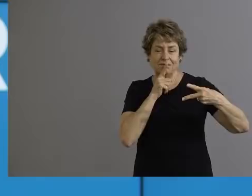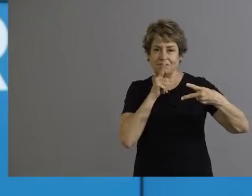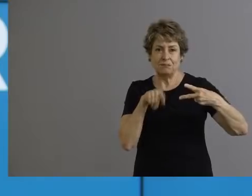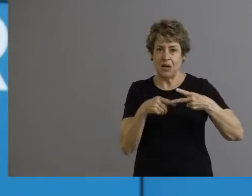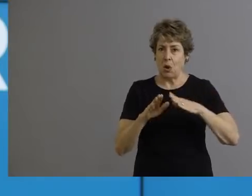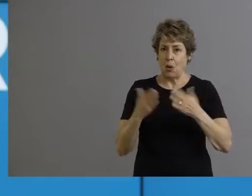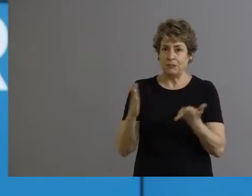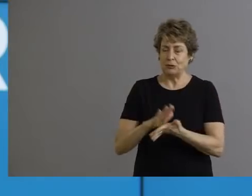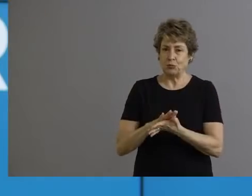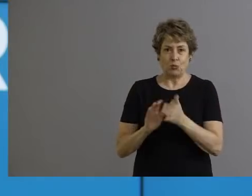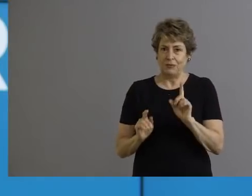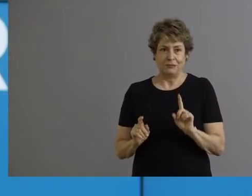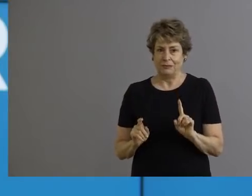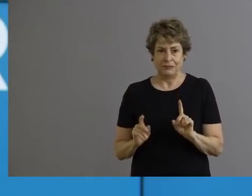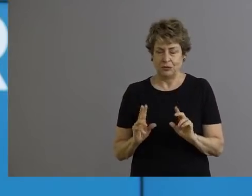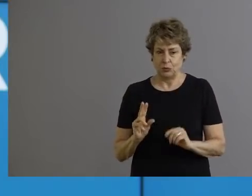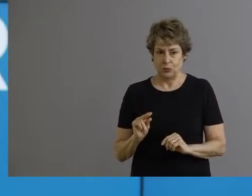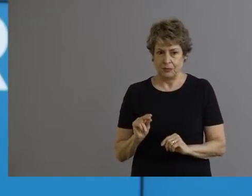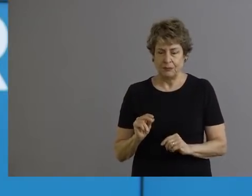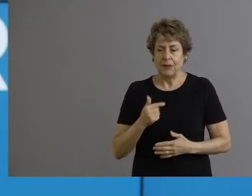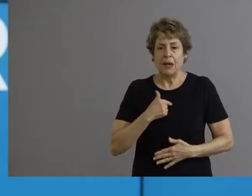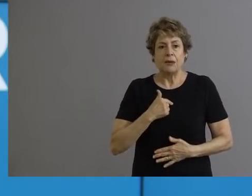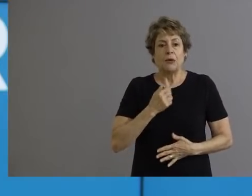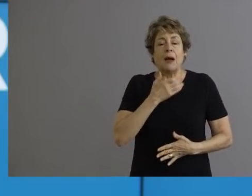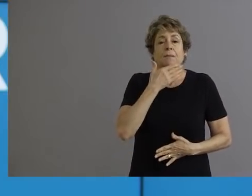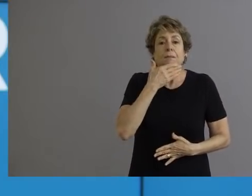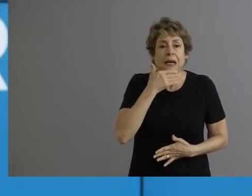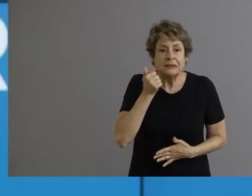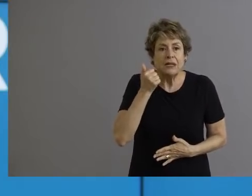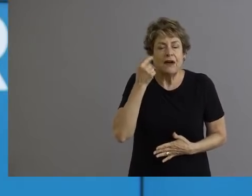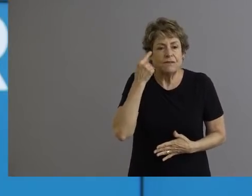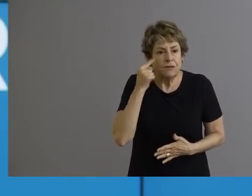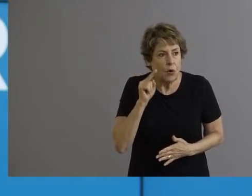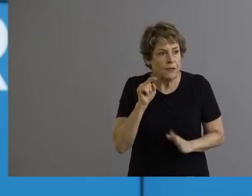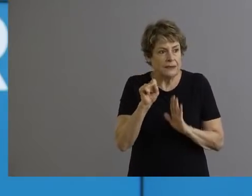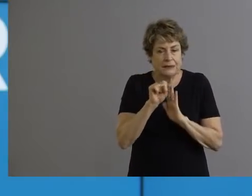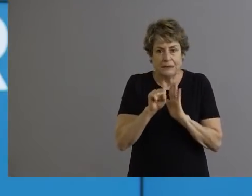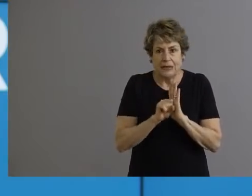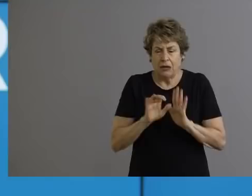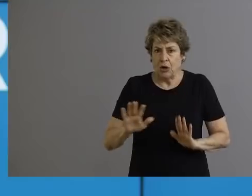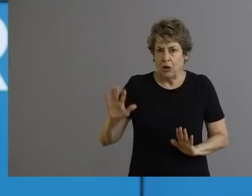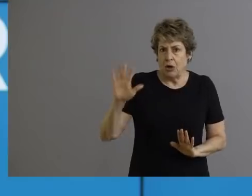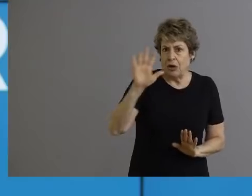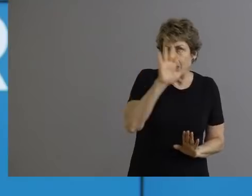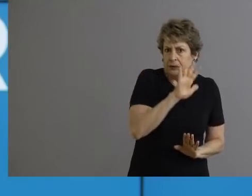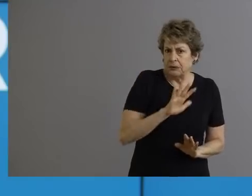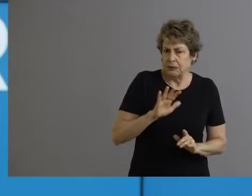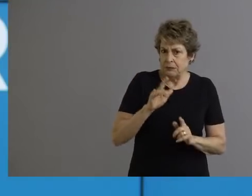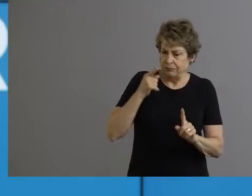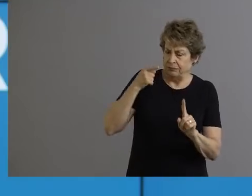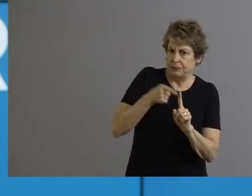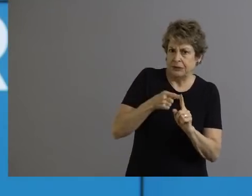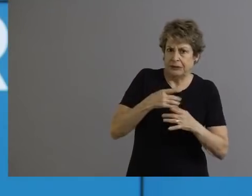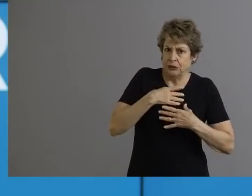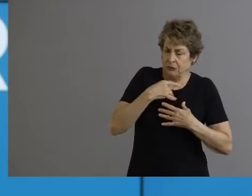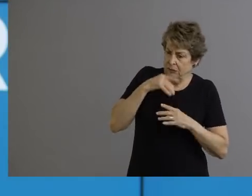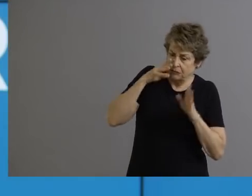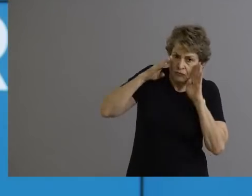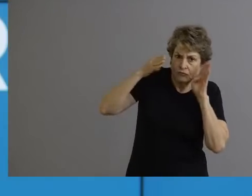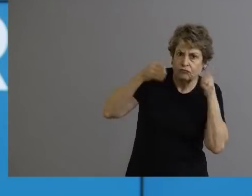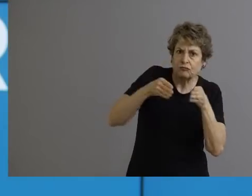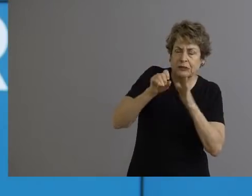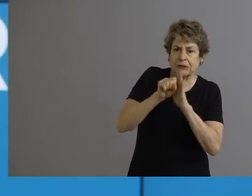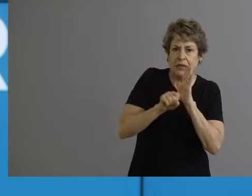best interest of the state of Arizona. We share the goal that we would love to see our kids